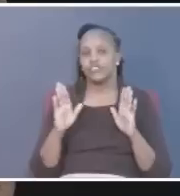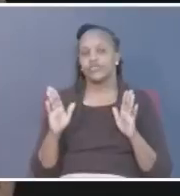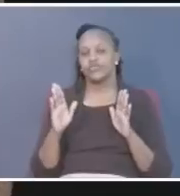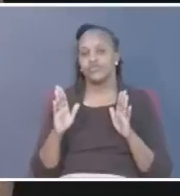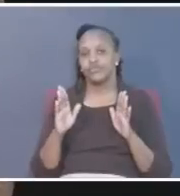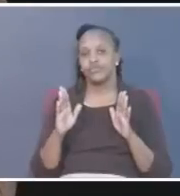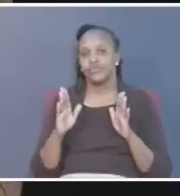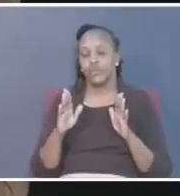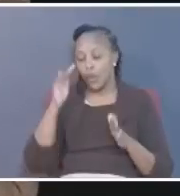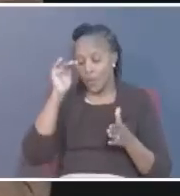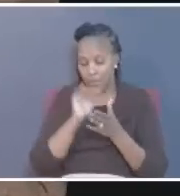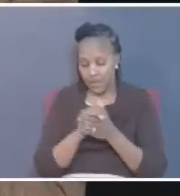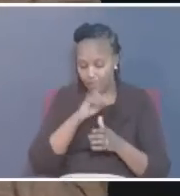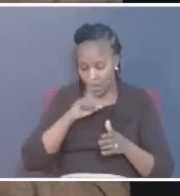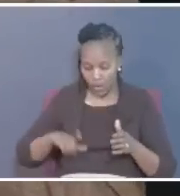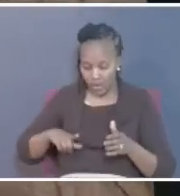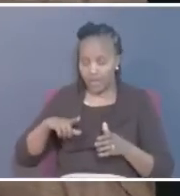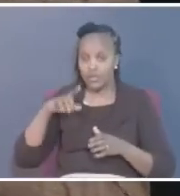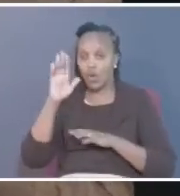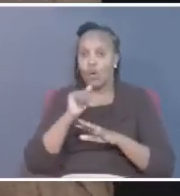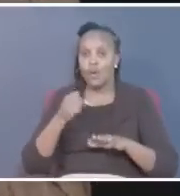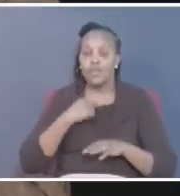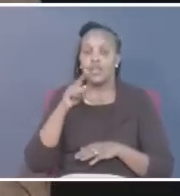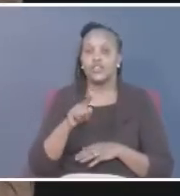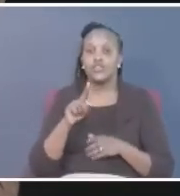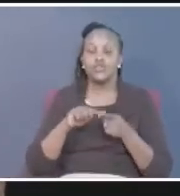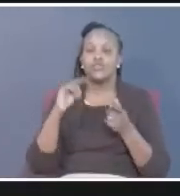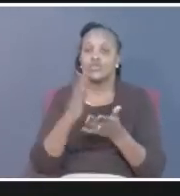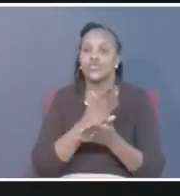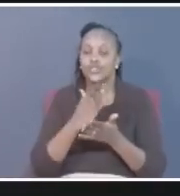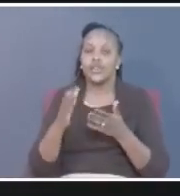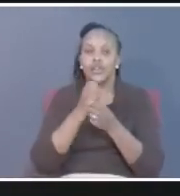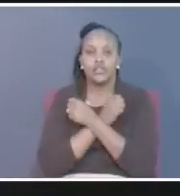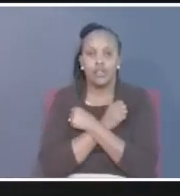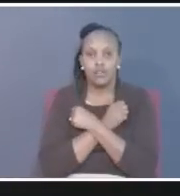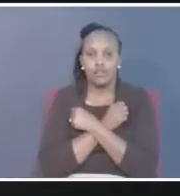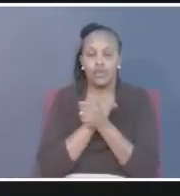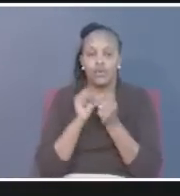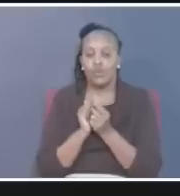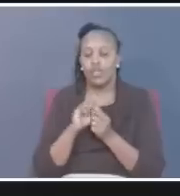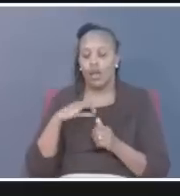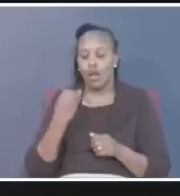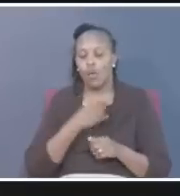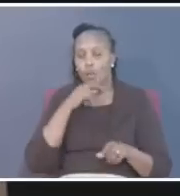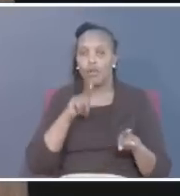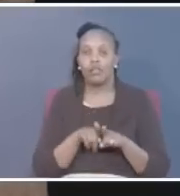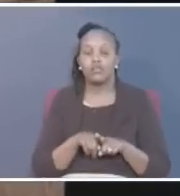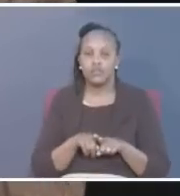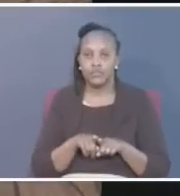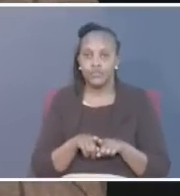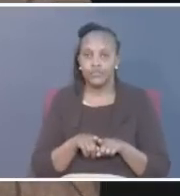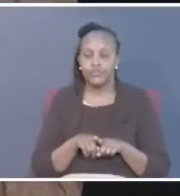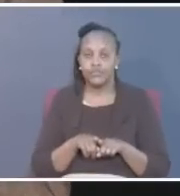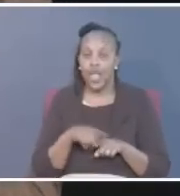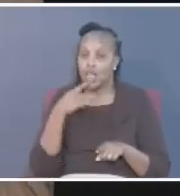that God has called us at a time like this to be the one to share His love with our brothers. And therefore, I